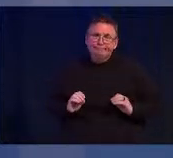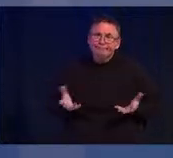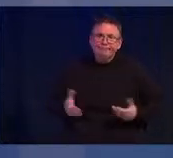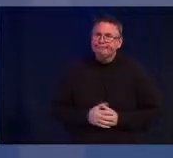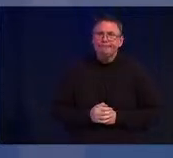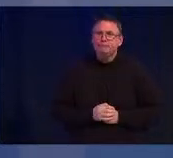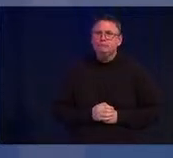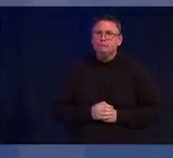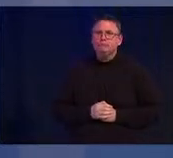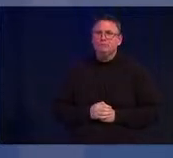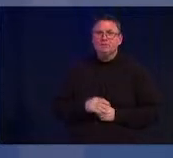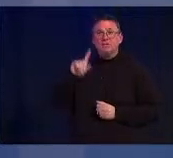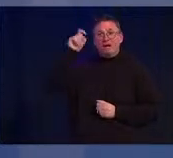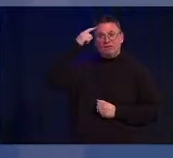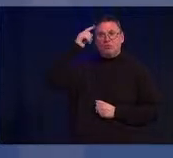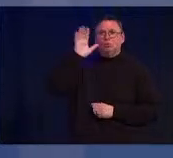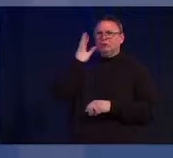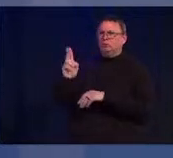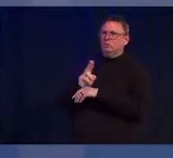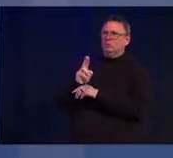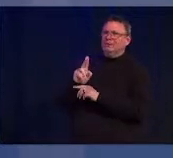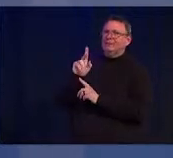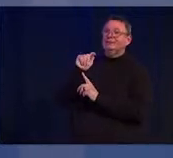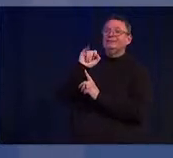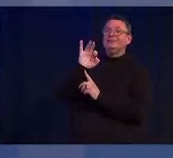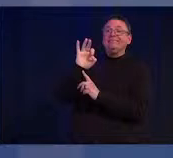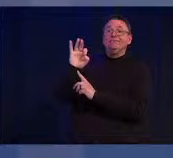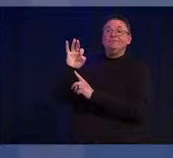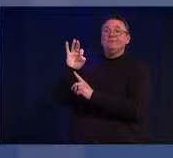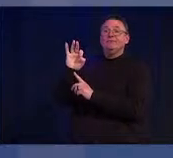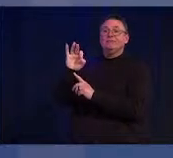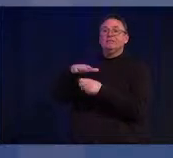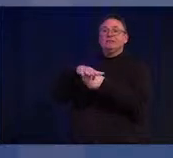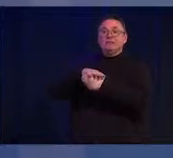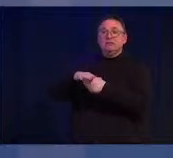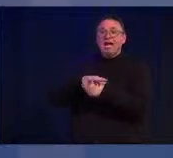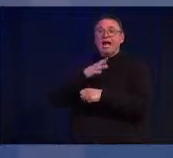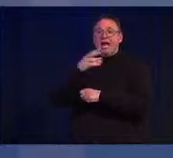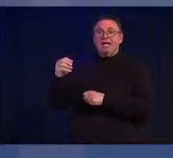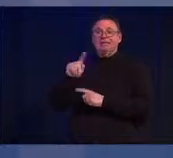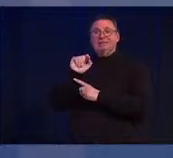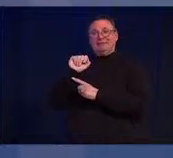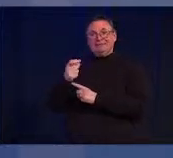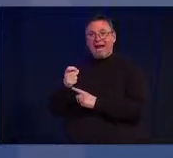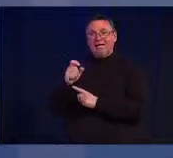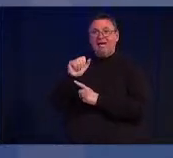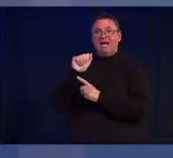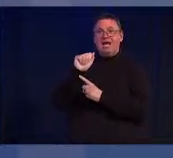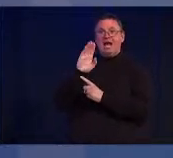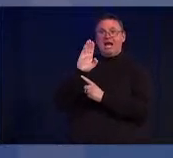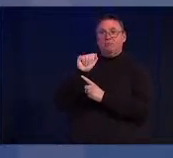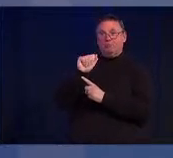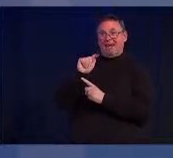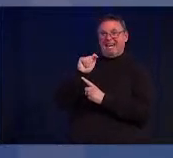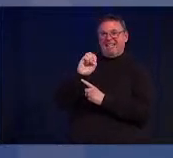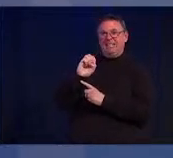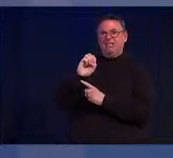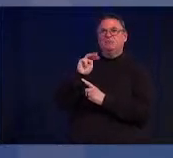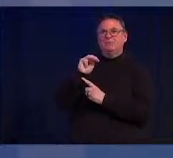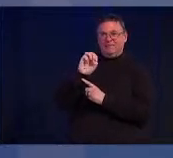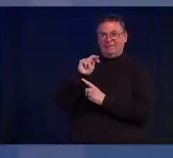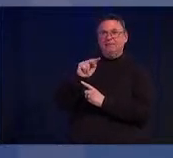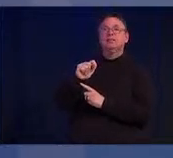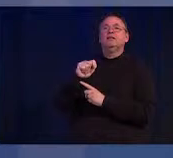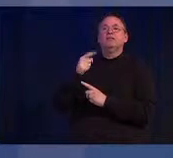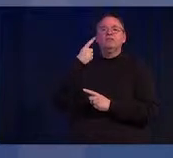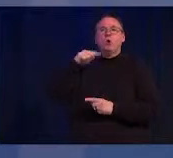The government uses TIF districts, tax abatements for corporations to